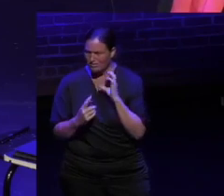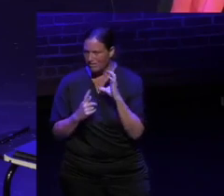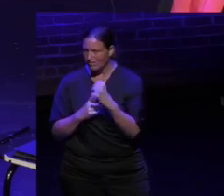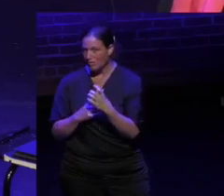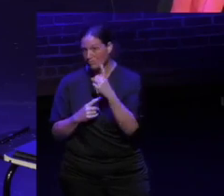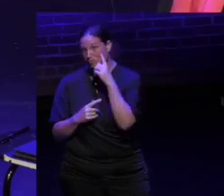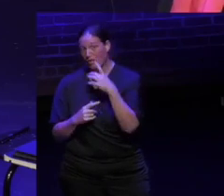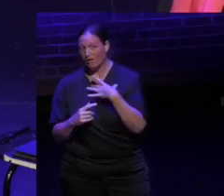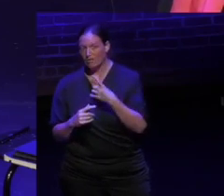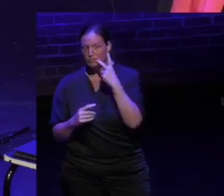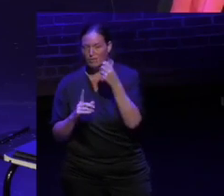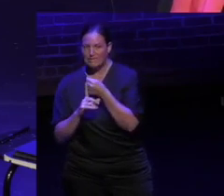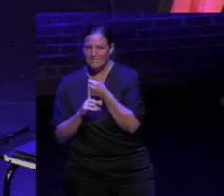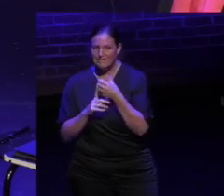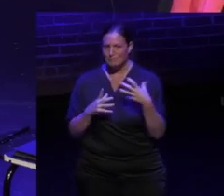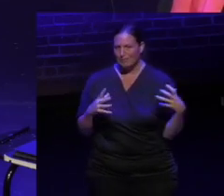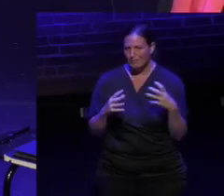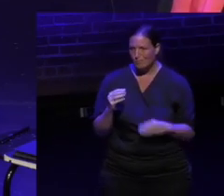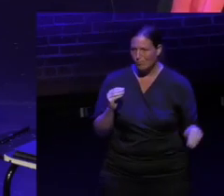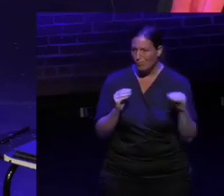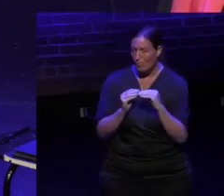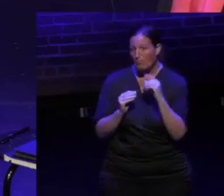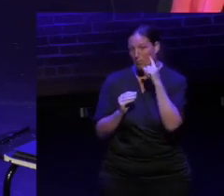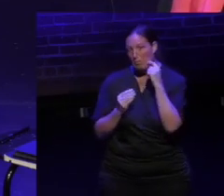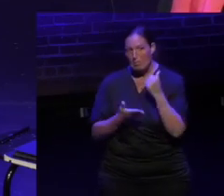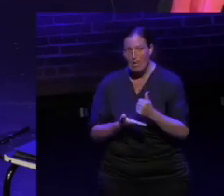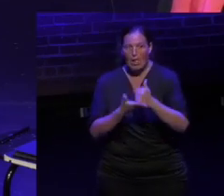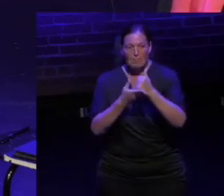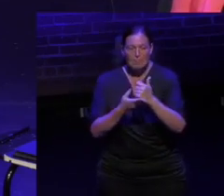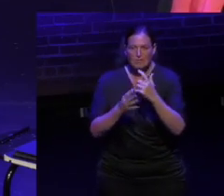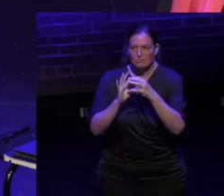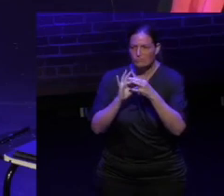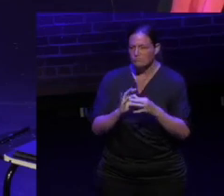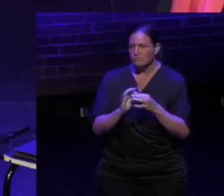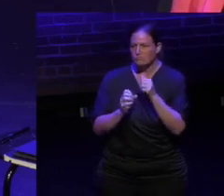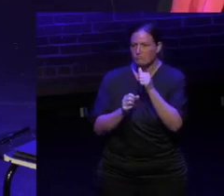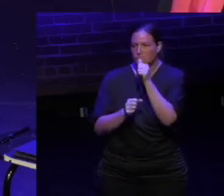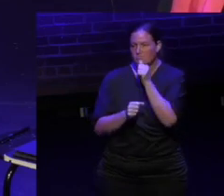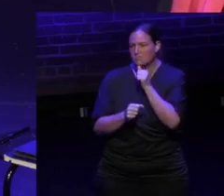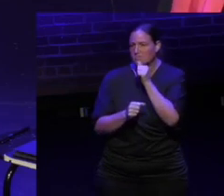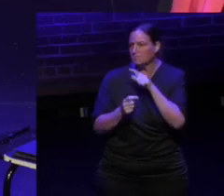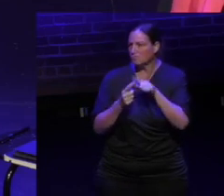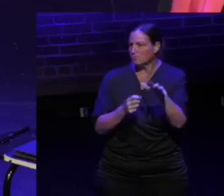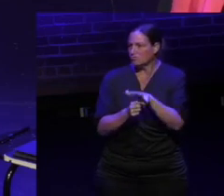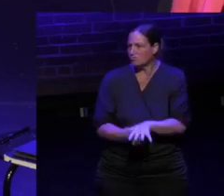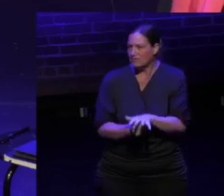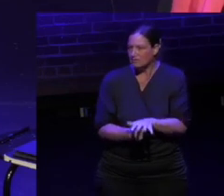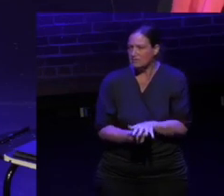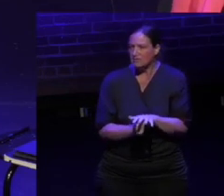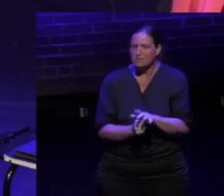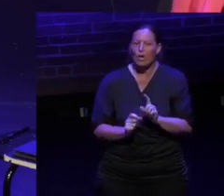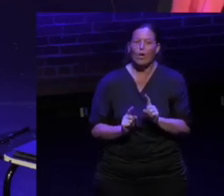that expanded because I think it could be a great way to help people deal with the stress that we're facing in our society right now. Go